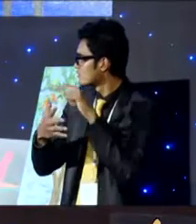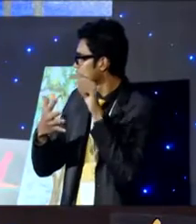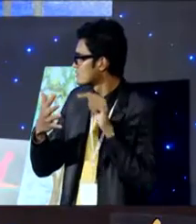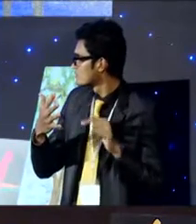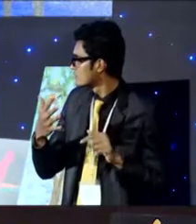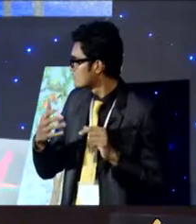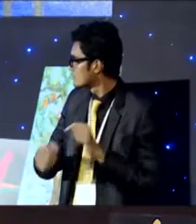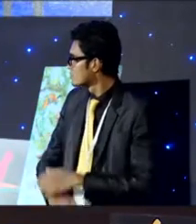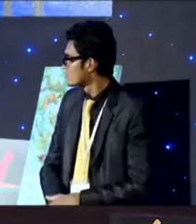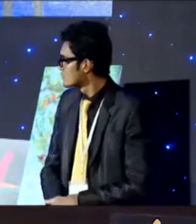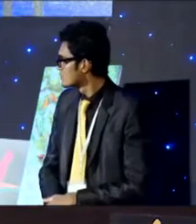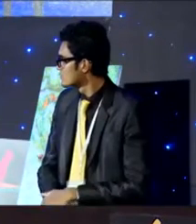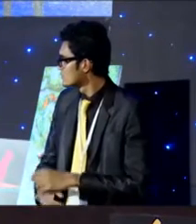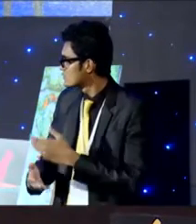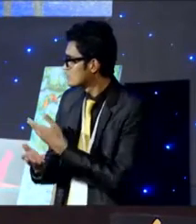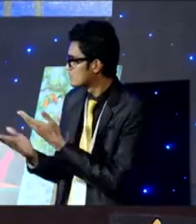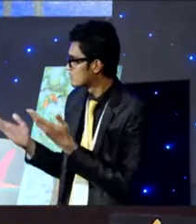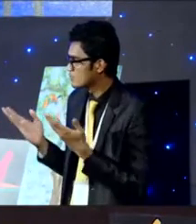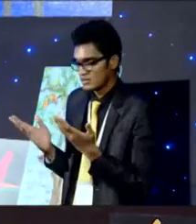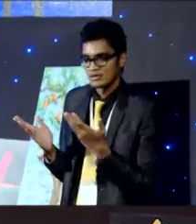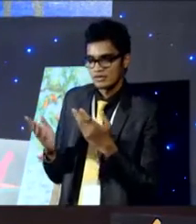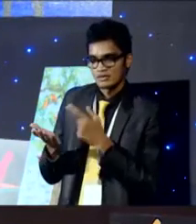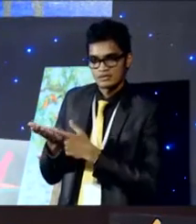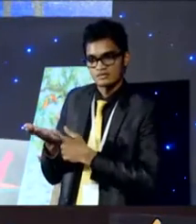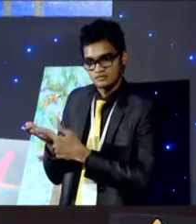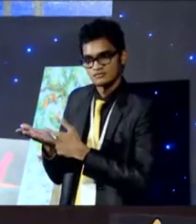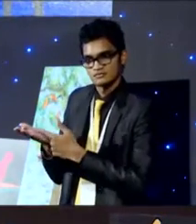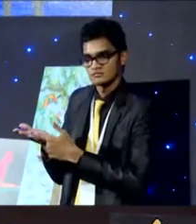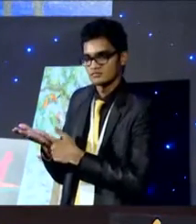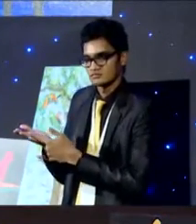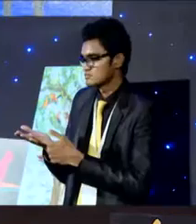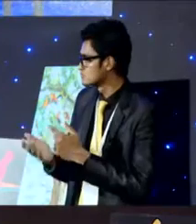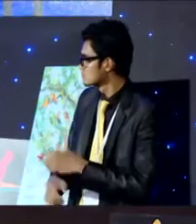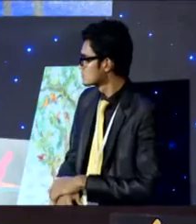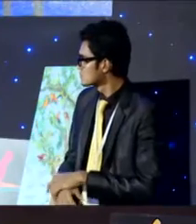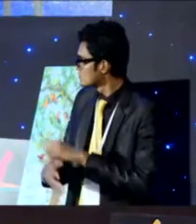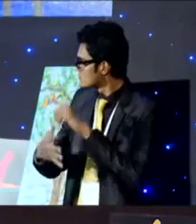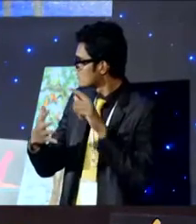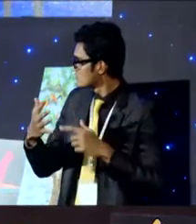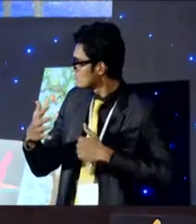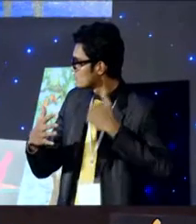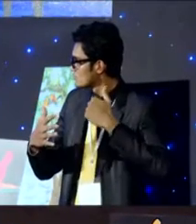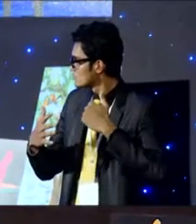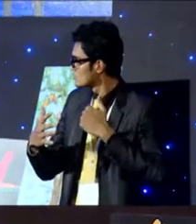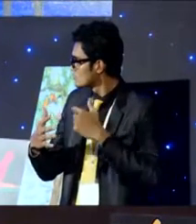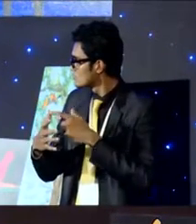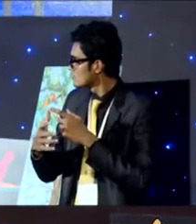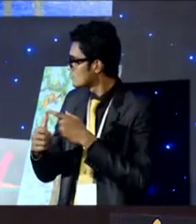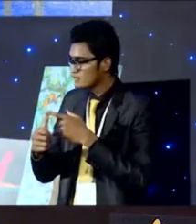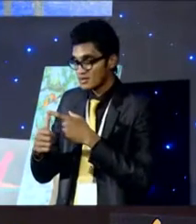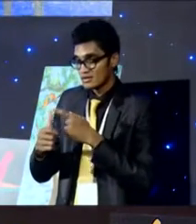probably talk about one of them and then get into the discussion after that. The 5 pillars we've said is prevention of